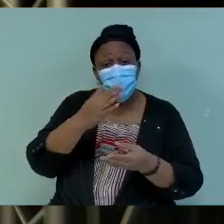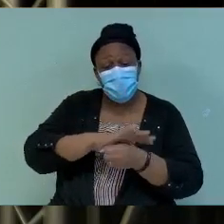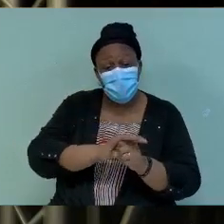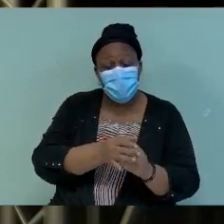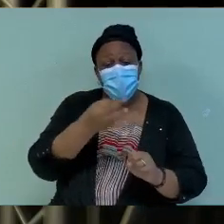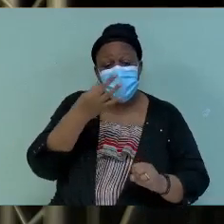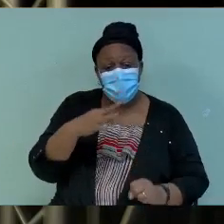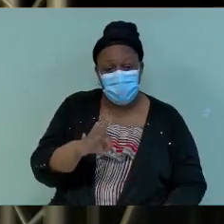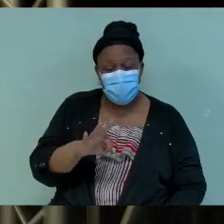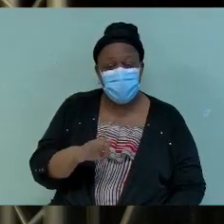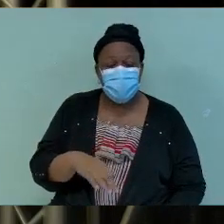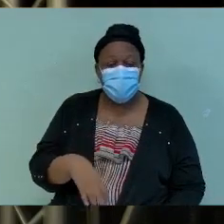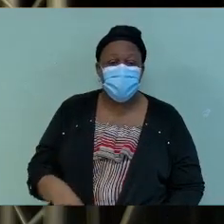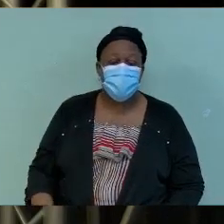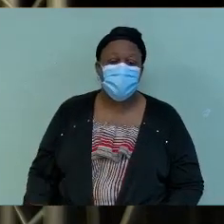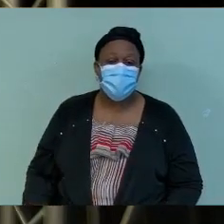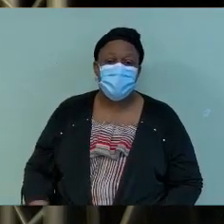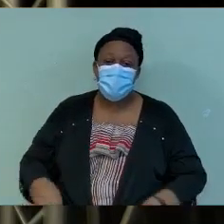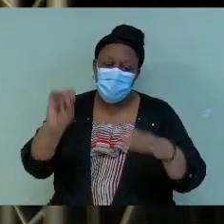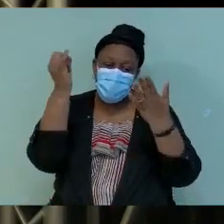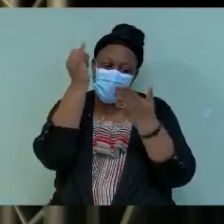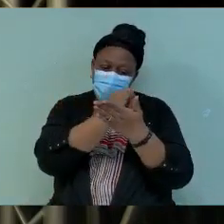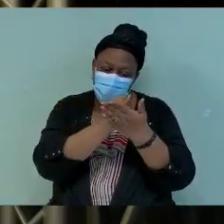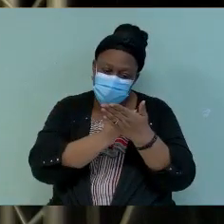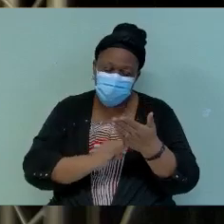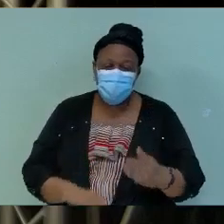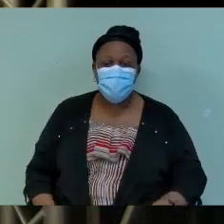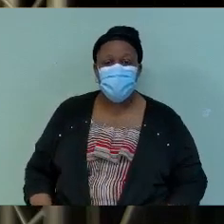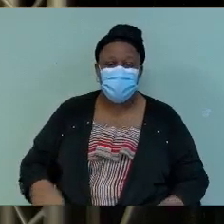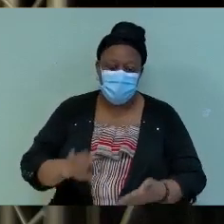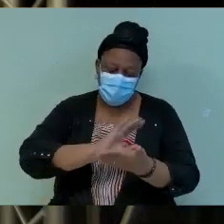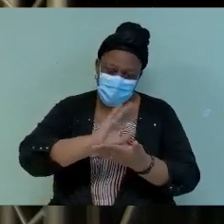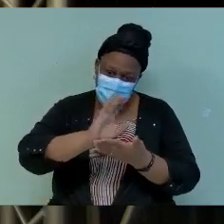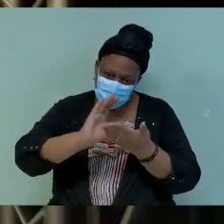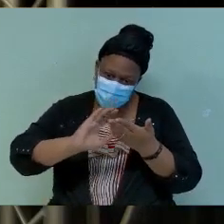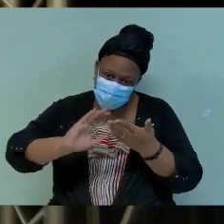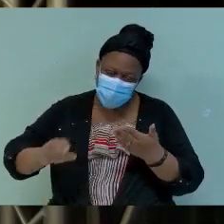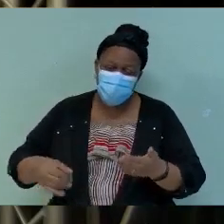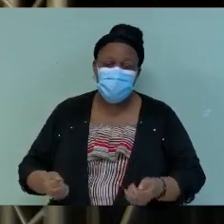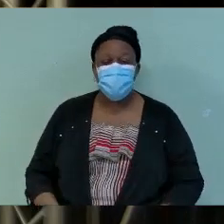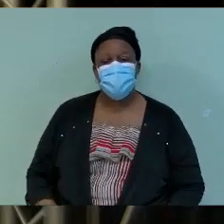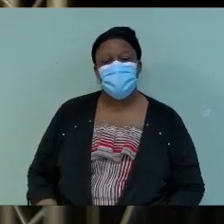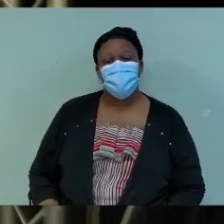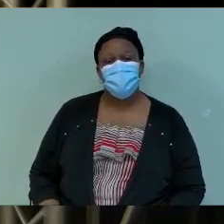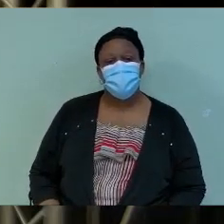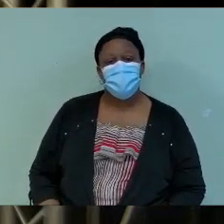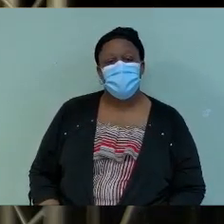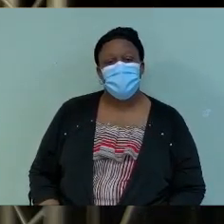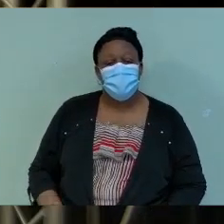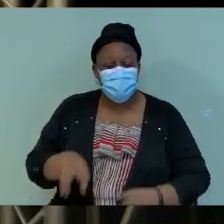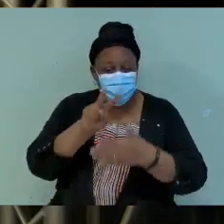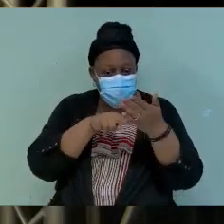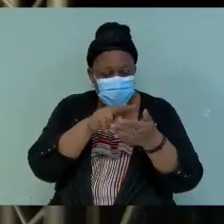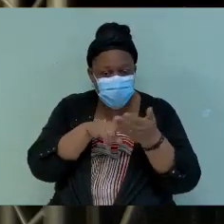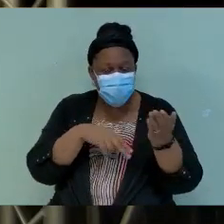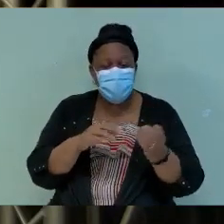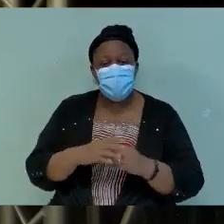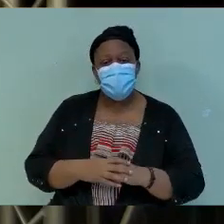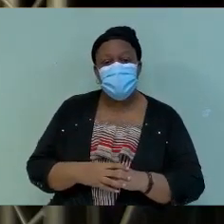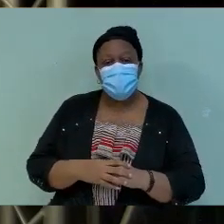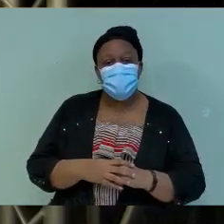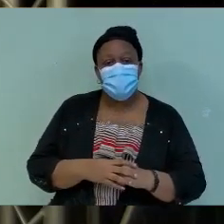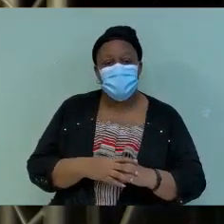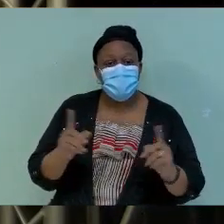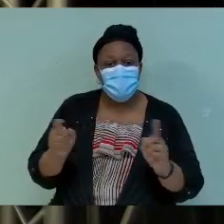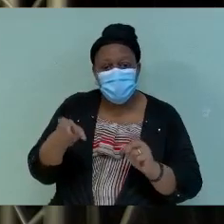in the past that have helped you to manage previous life's adversities, and use those skills to help